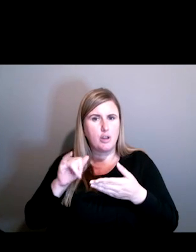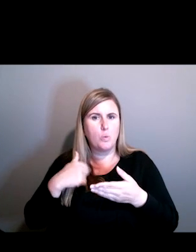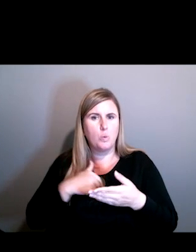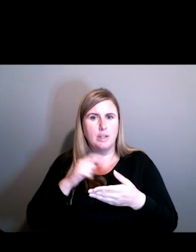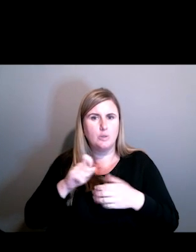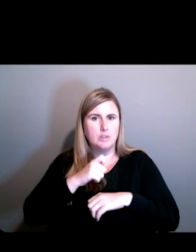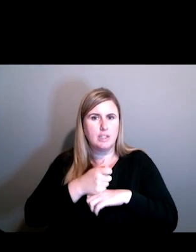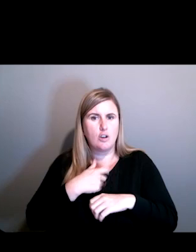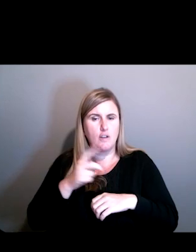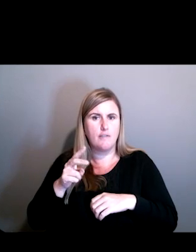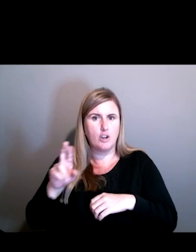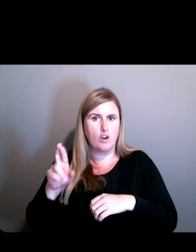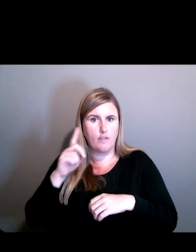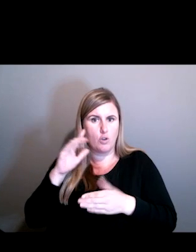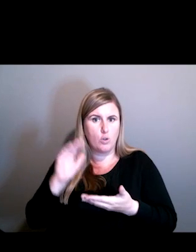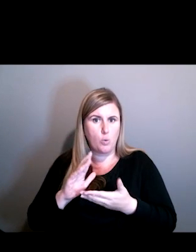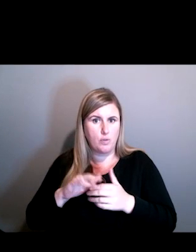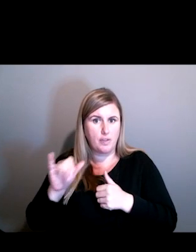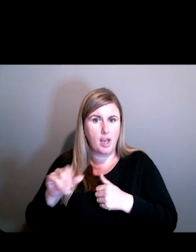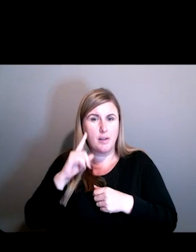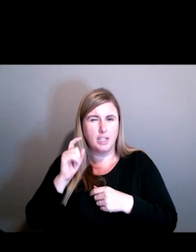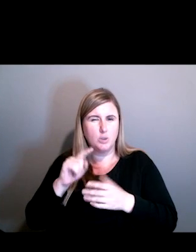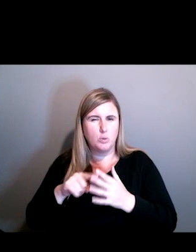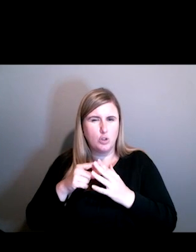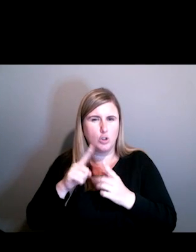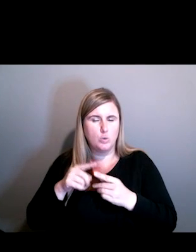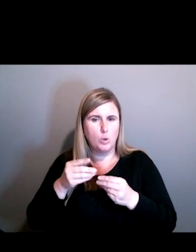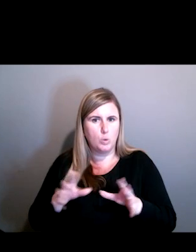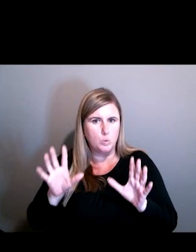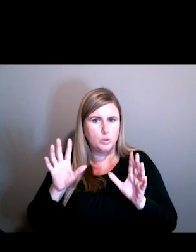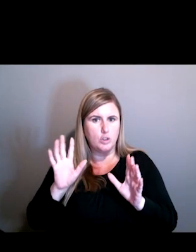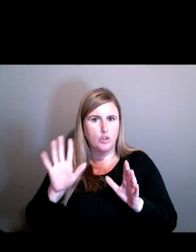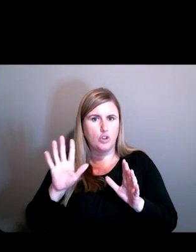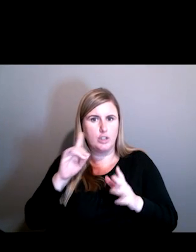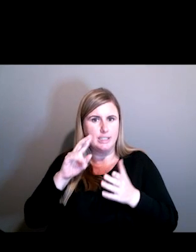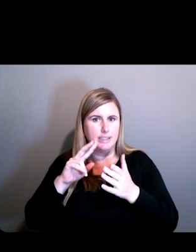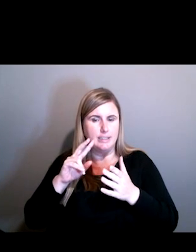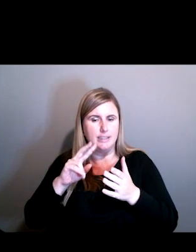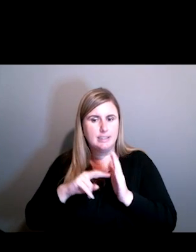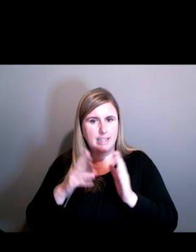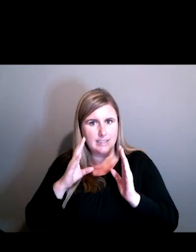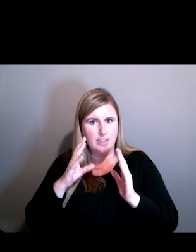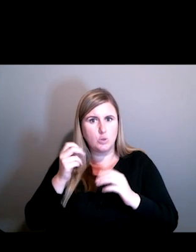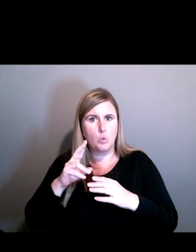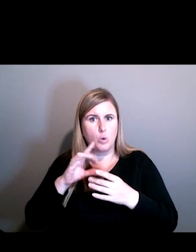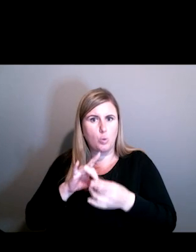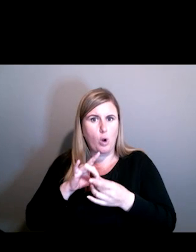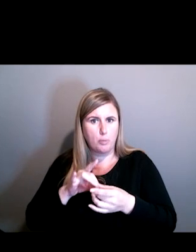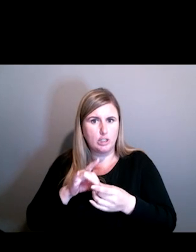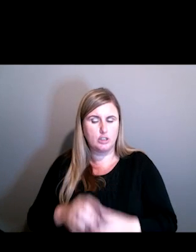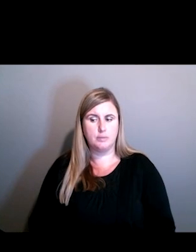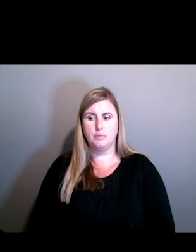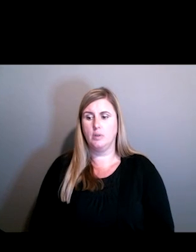we use that as an indicator that we need to set our VR for lower than that, because that's when they start to kind of lose their attentiveness